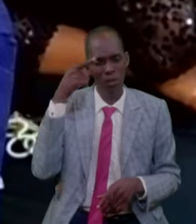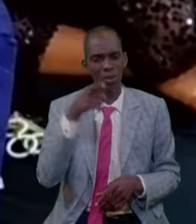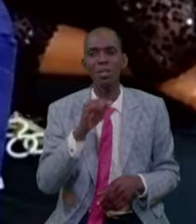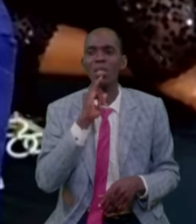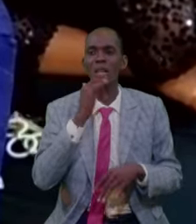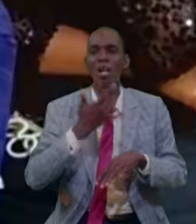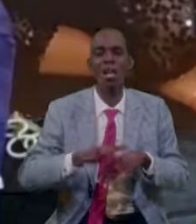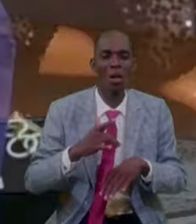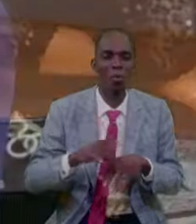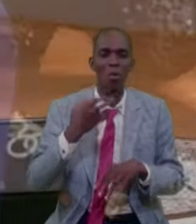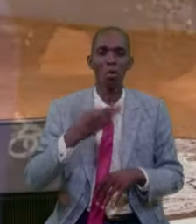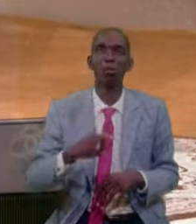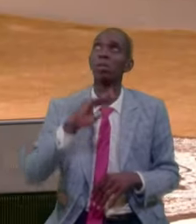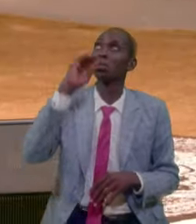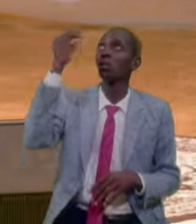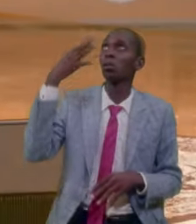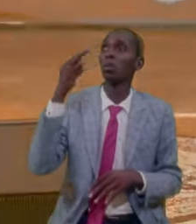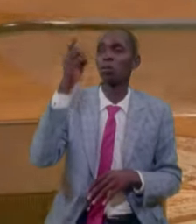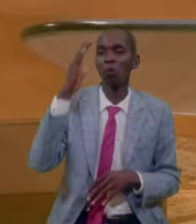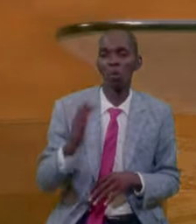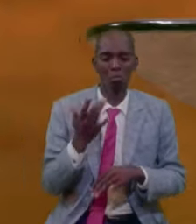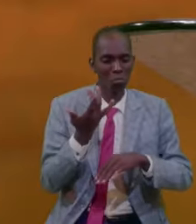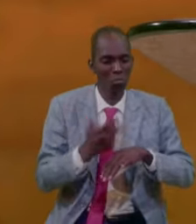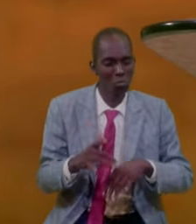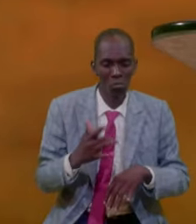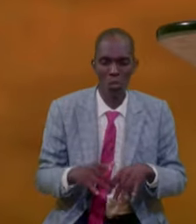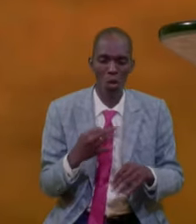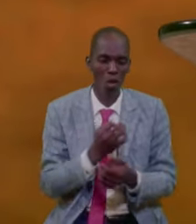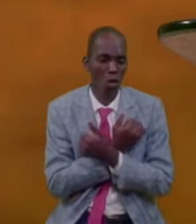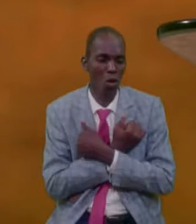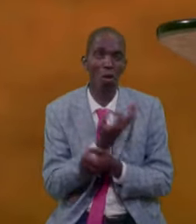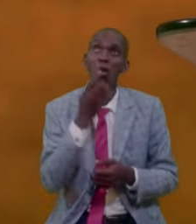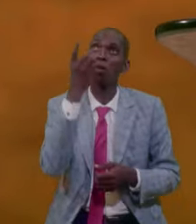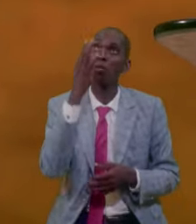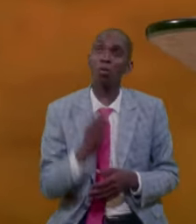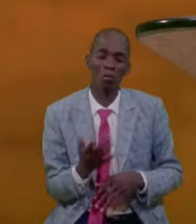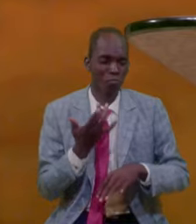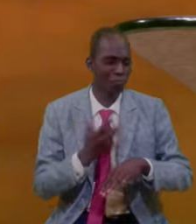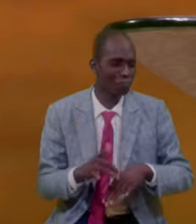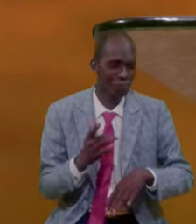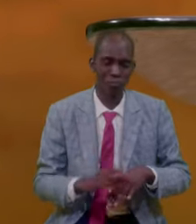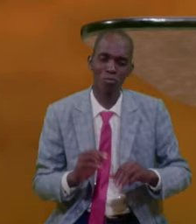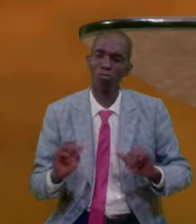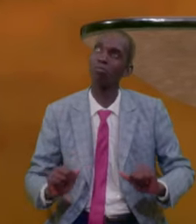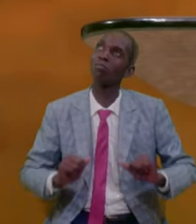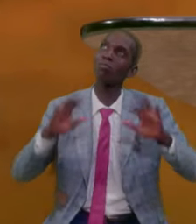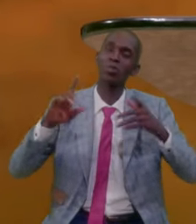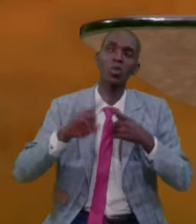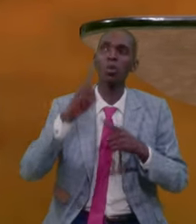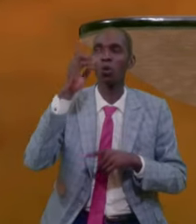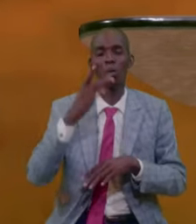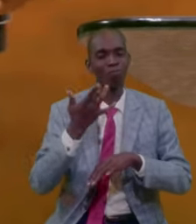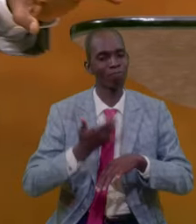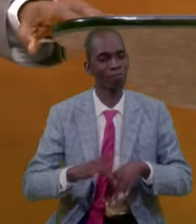God, empty of the love of God, empty of devotion unto God. Israel is an